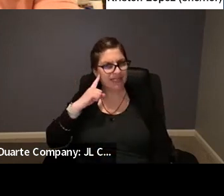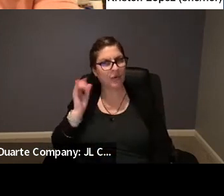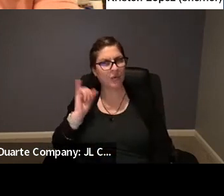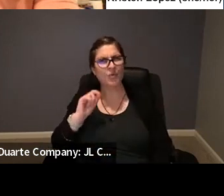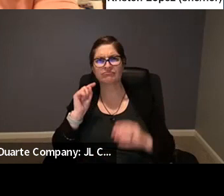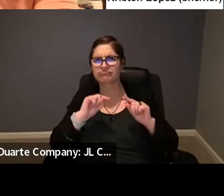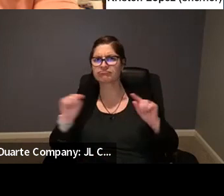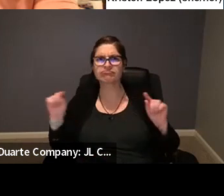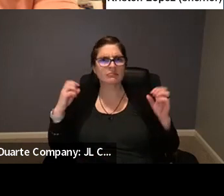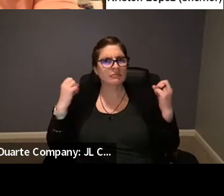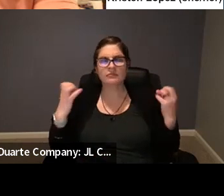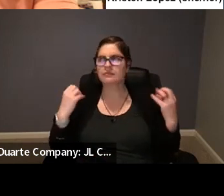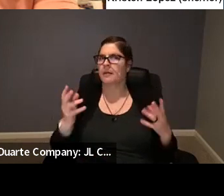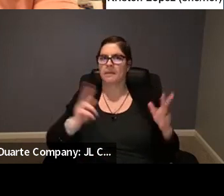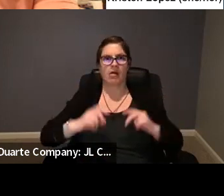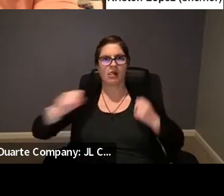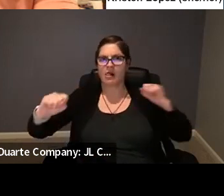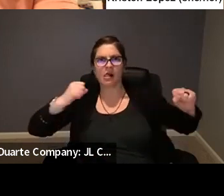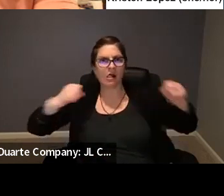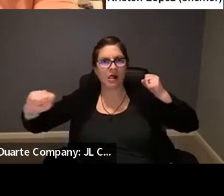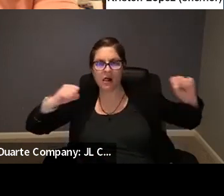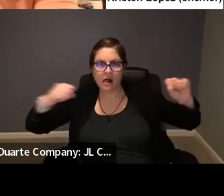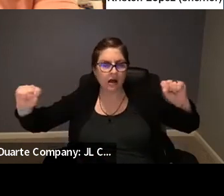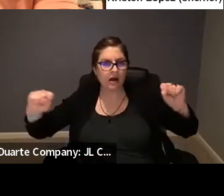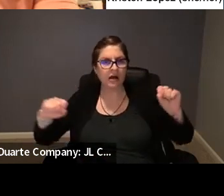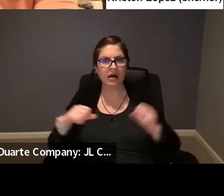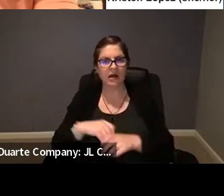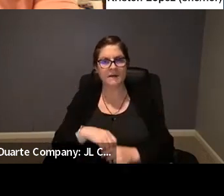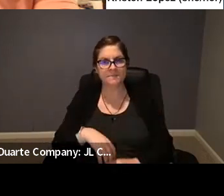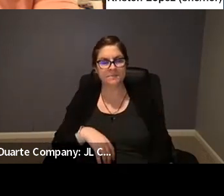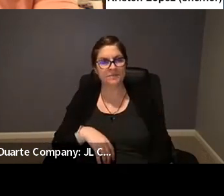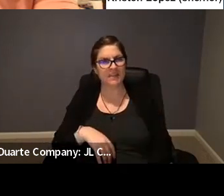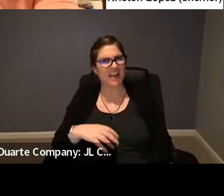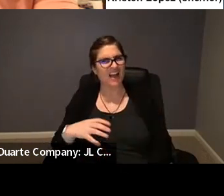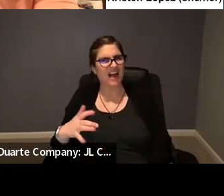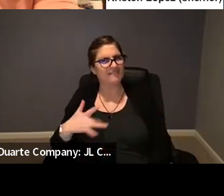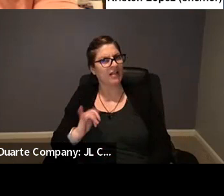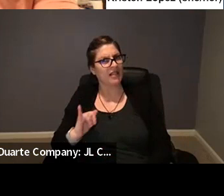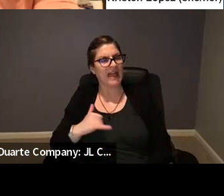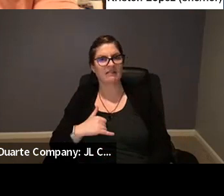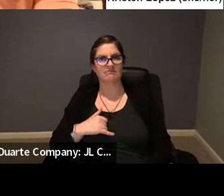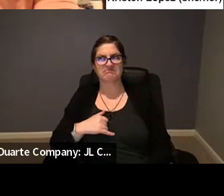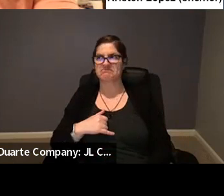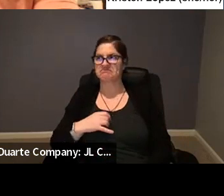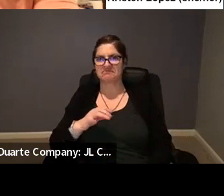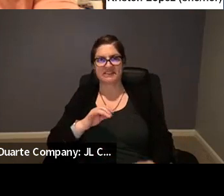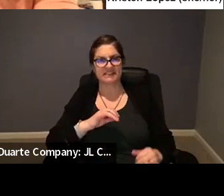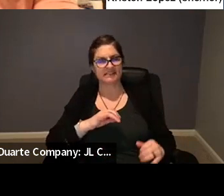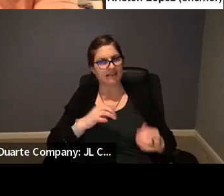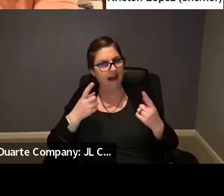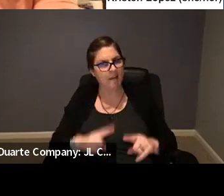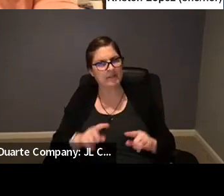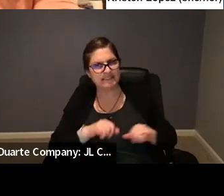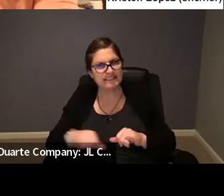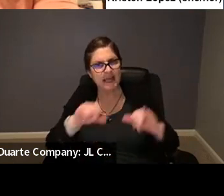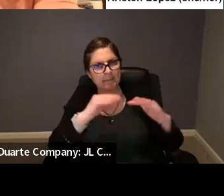were just protests everywhere. And I don't feel like we've ever had that level of engagement the same way with an international